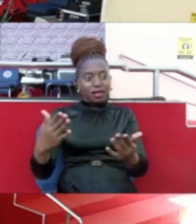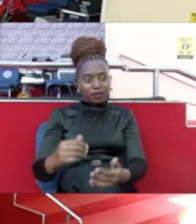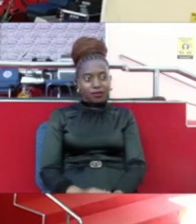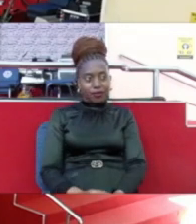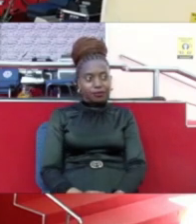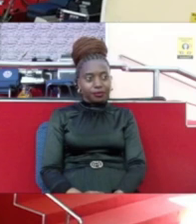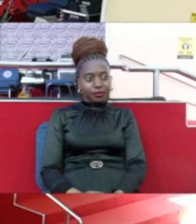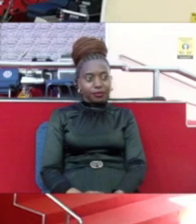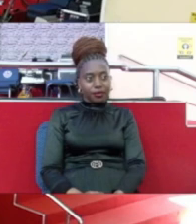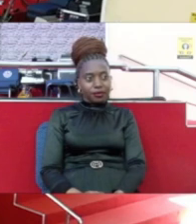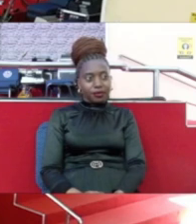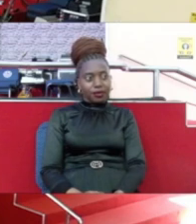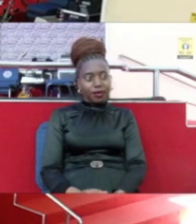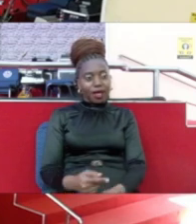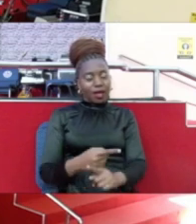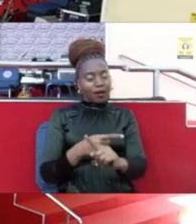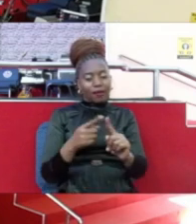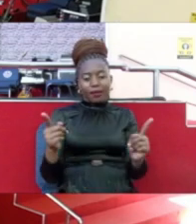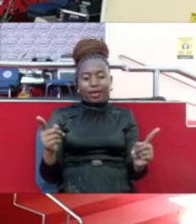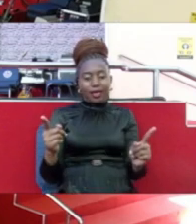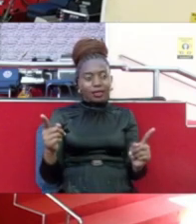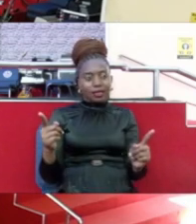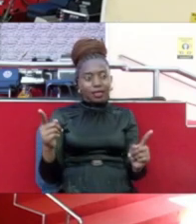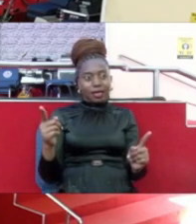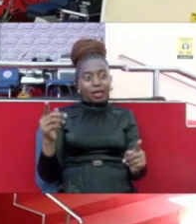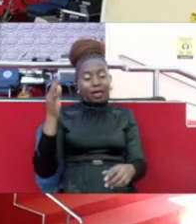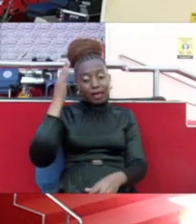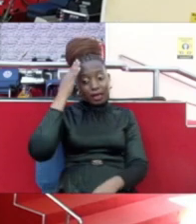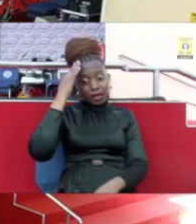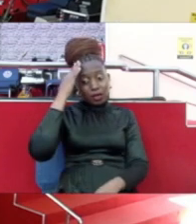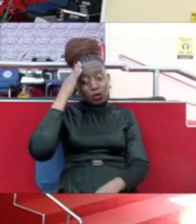But they knew that if my grandmother was